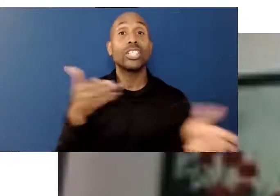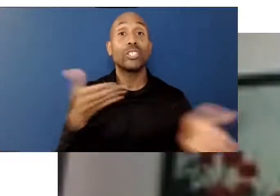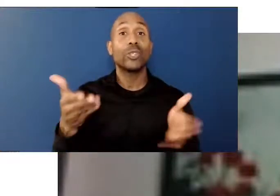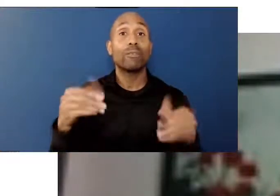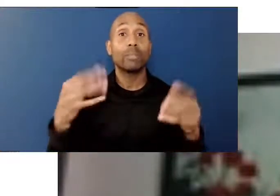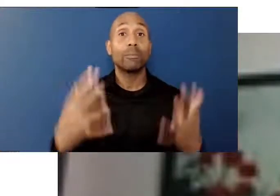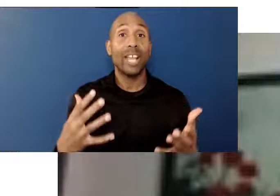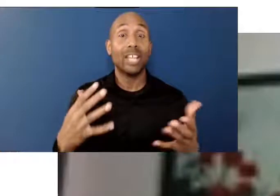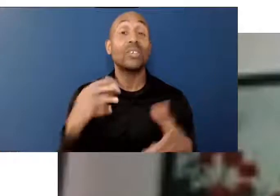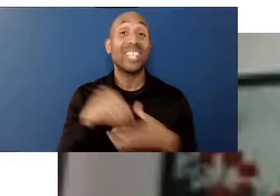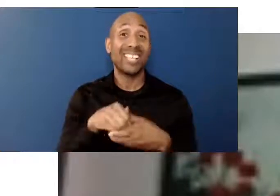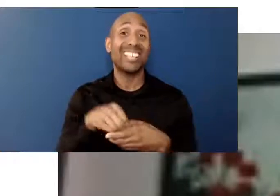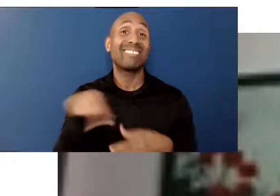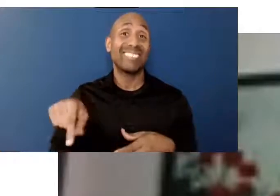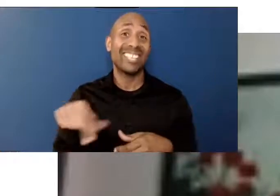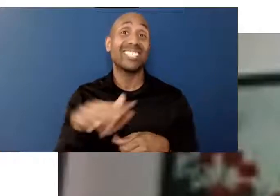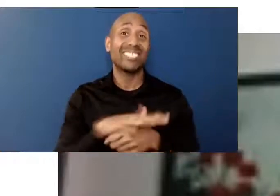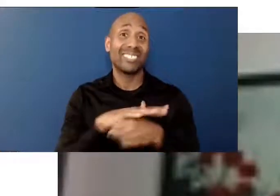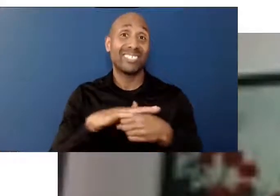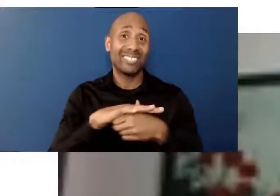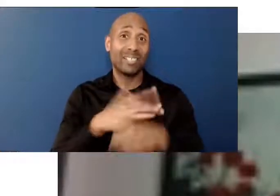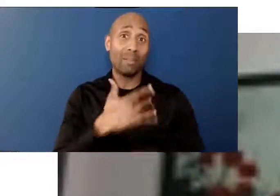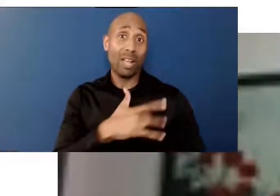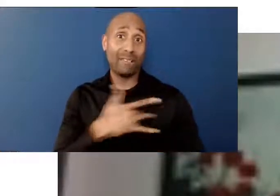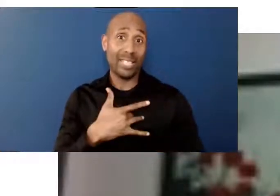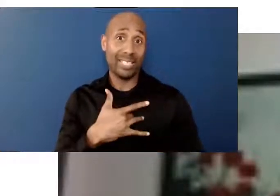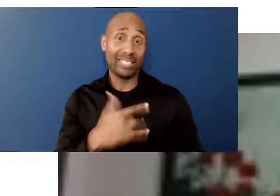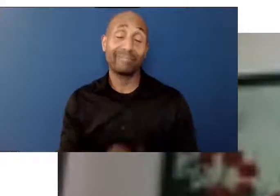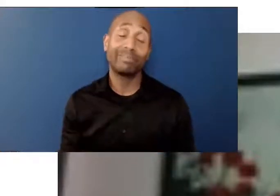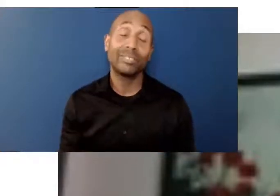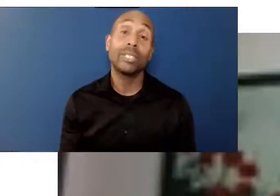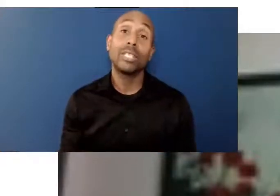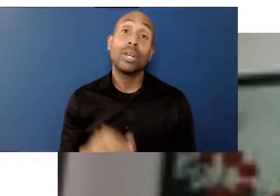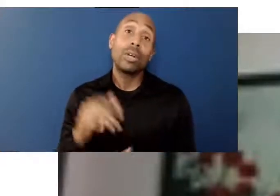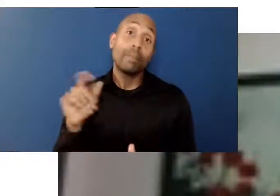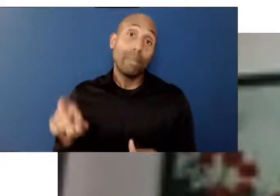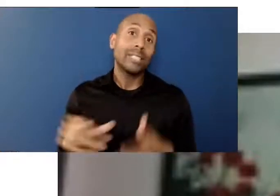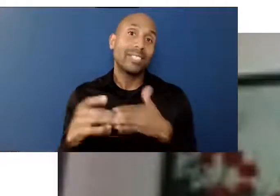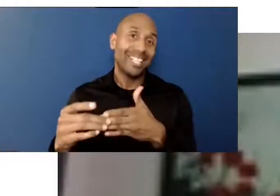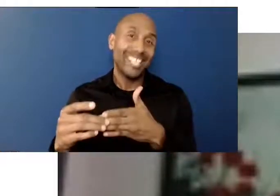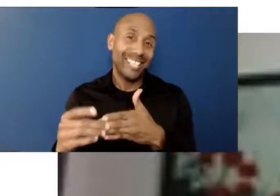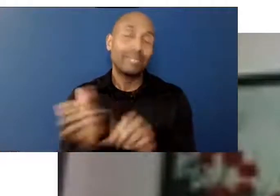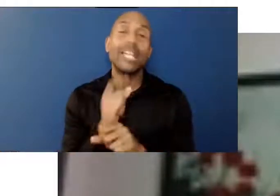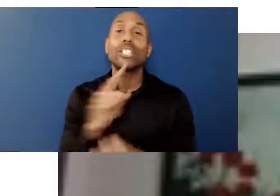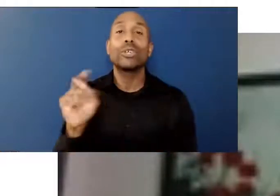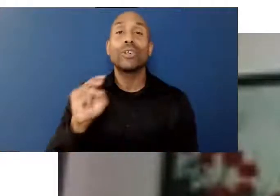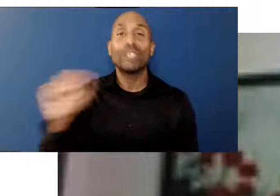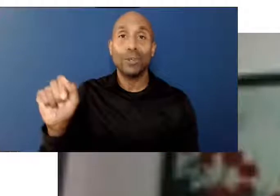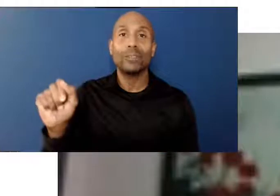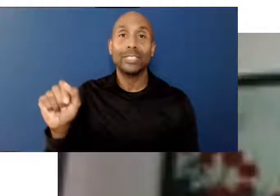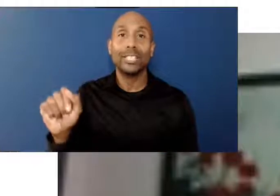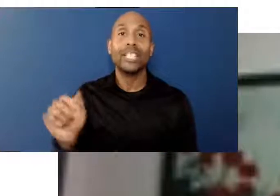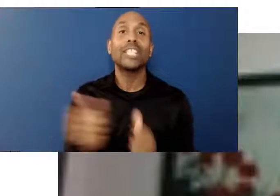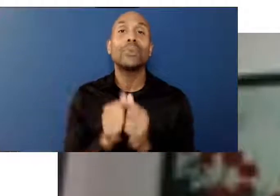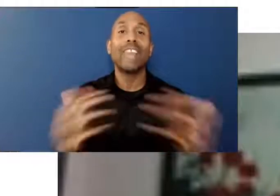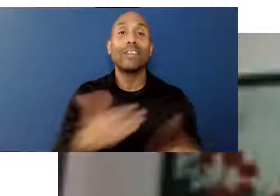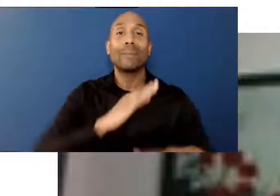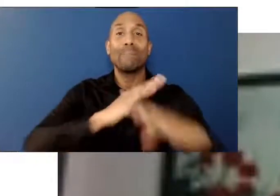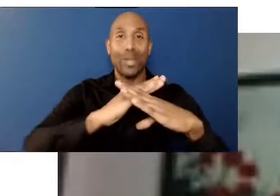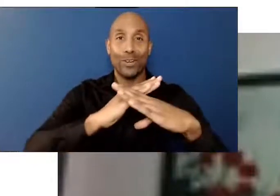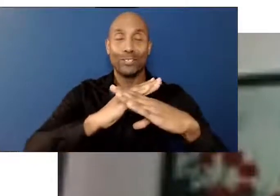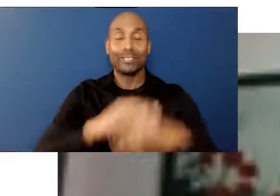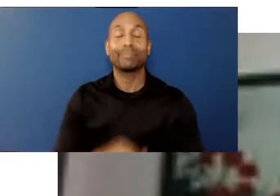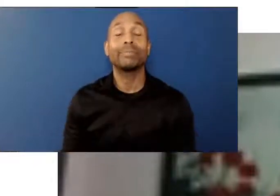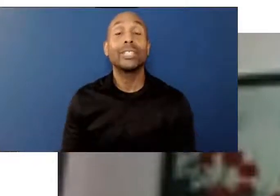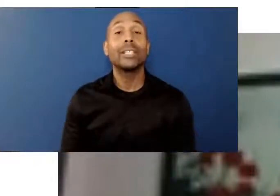we have that leadership role to play to make Nova Scotia barrier-free. And so we work across departments to meet the commitments in